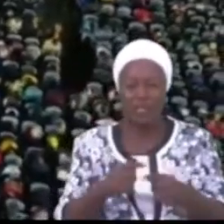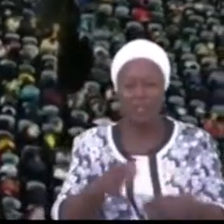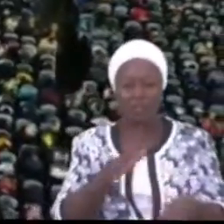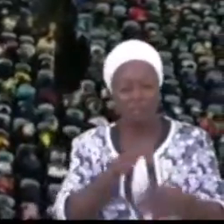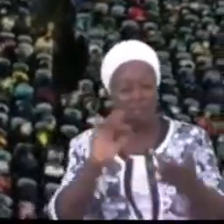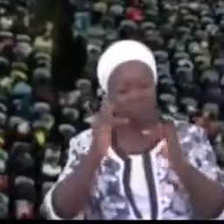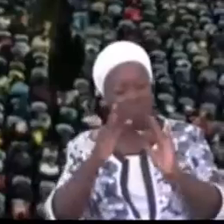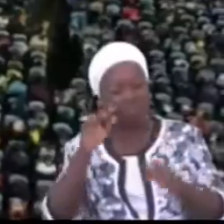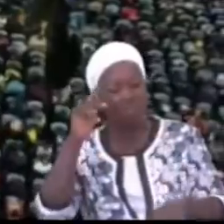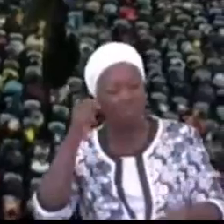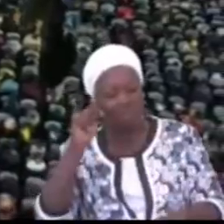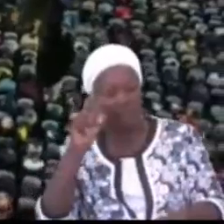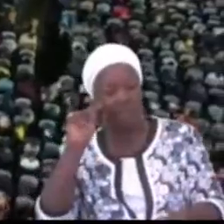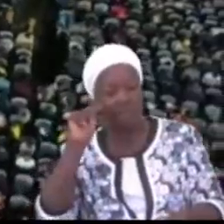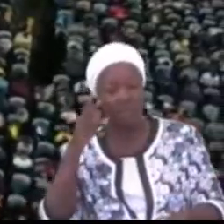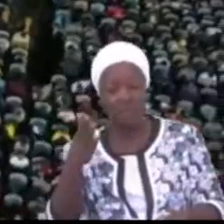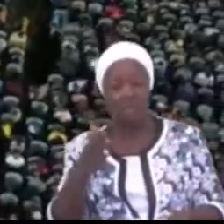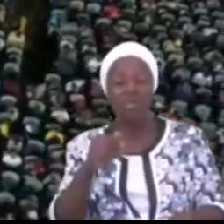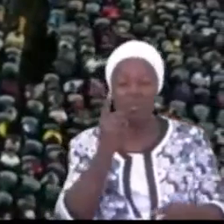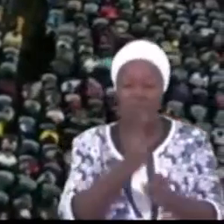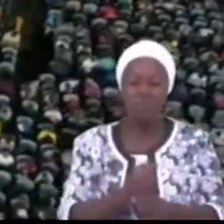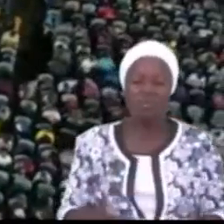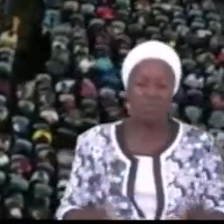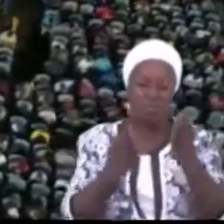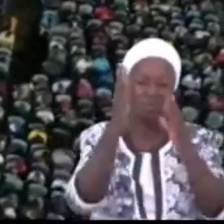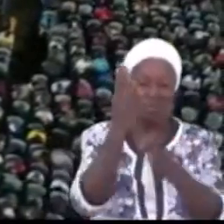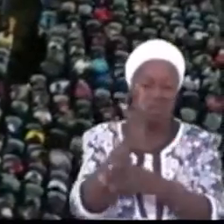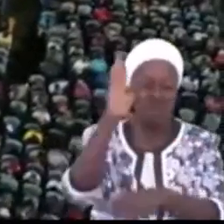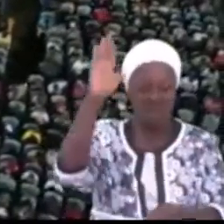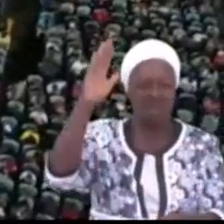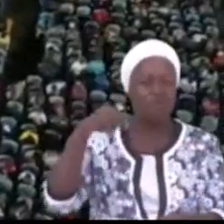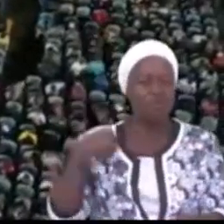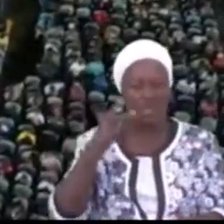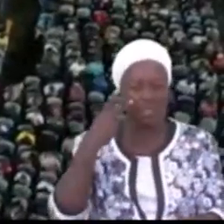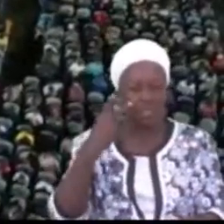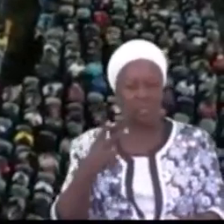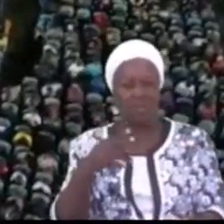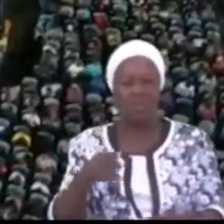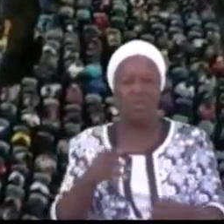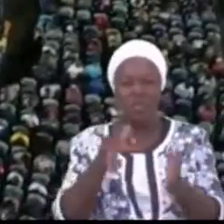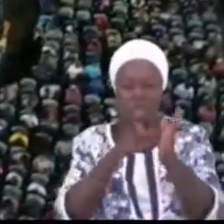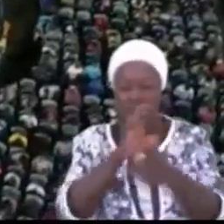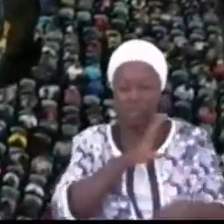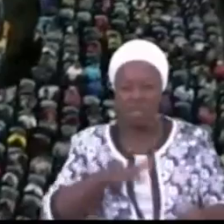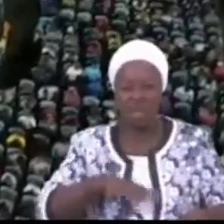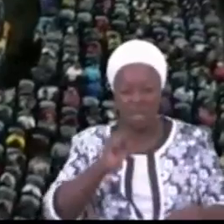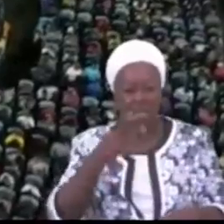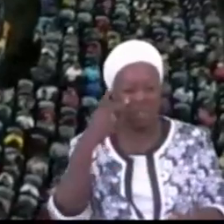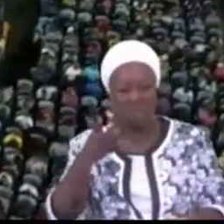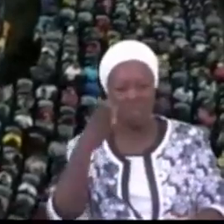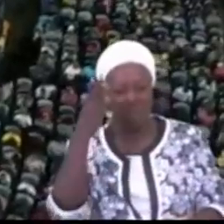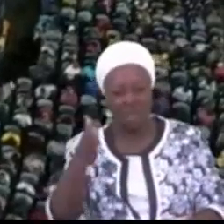your hand. You can see you there. Online, anywhere you are, raise up that hand. He's right